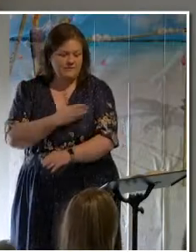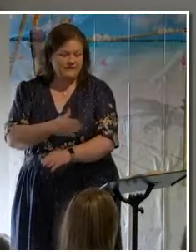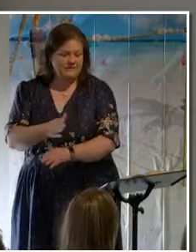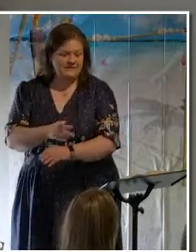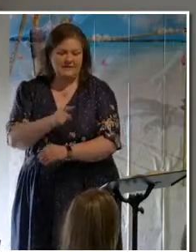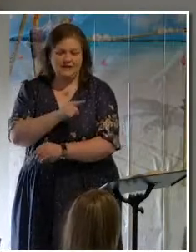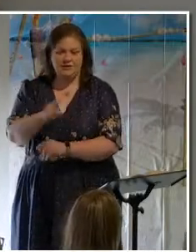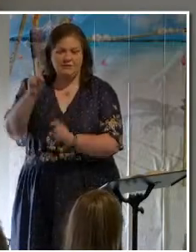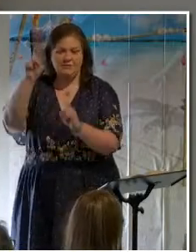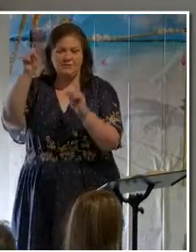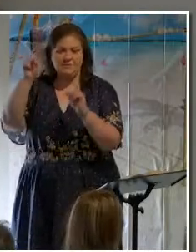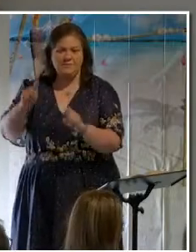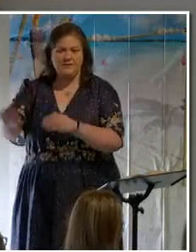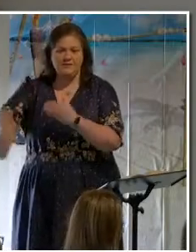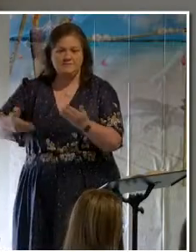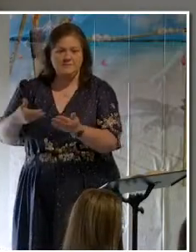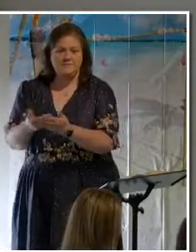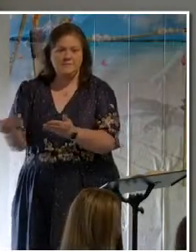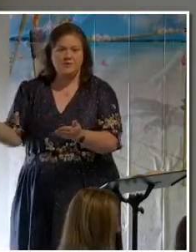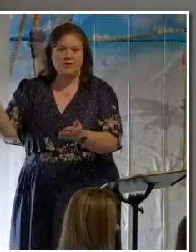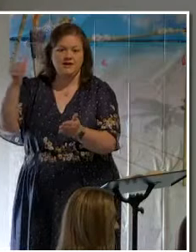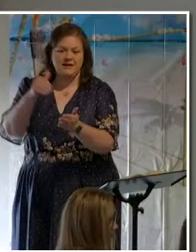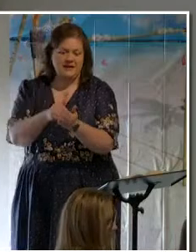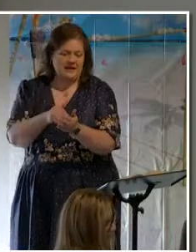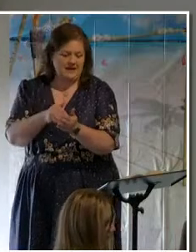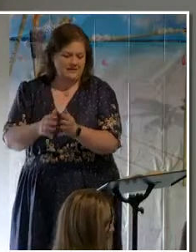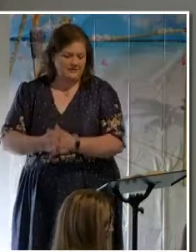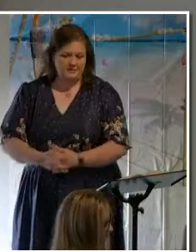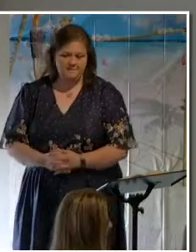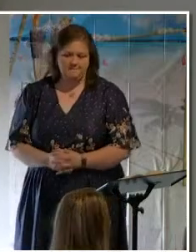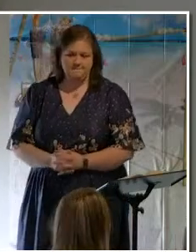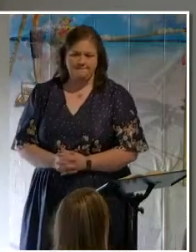"Ye Must Be Born Again."